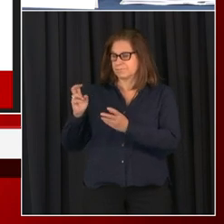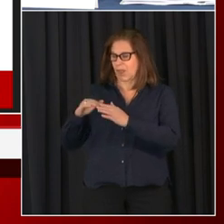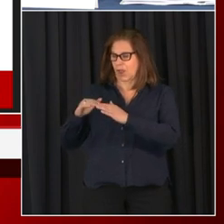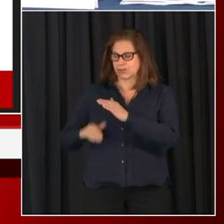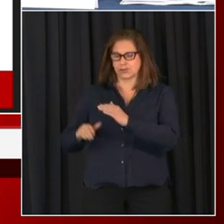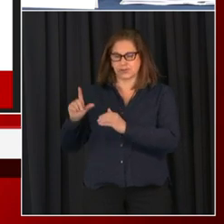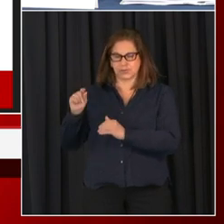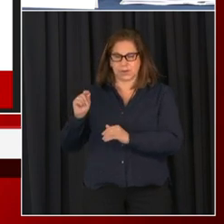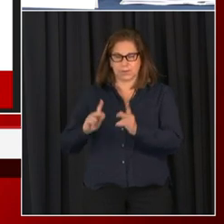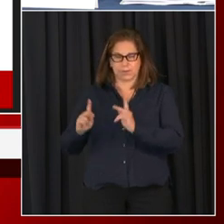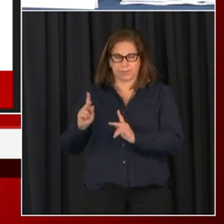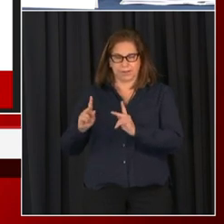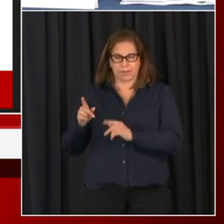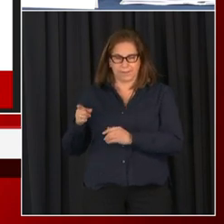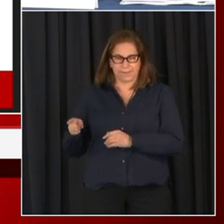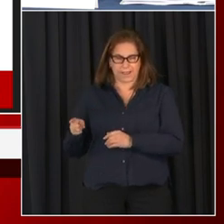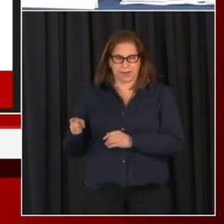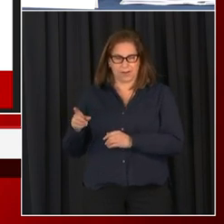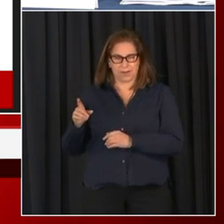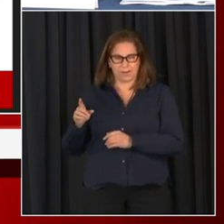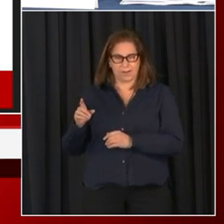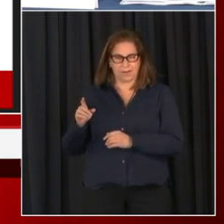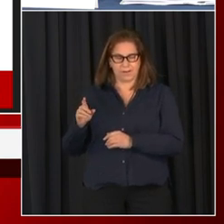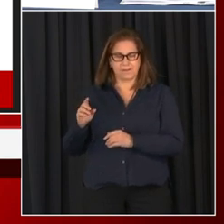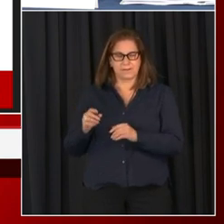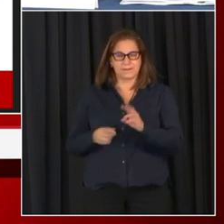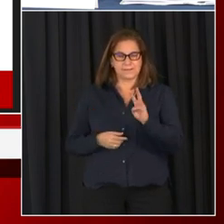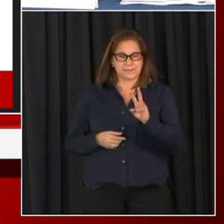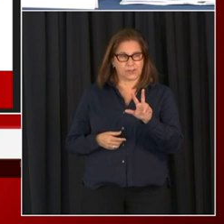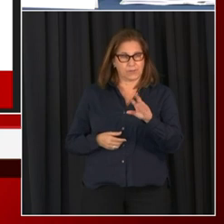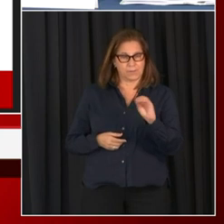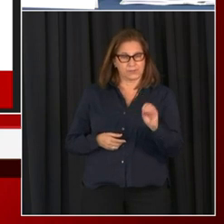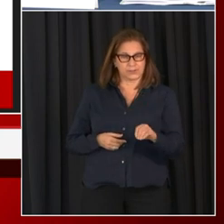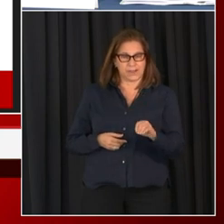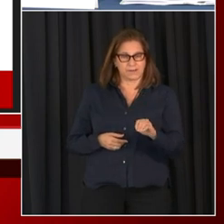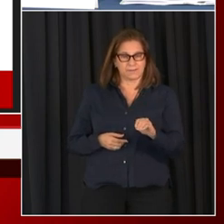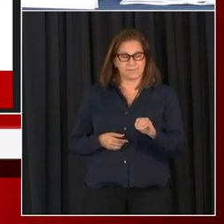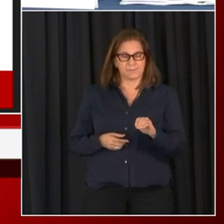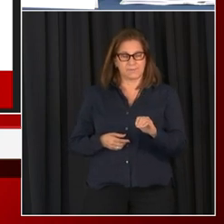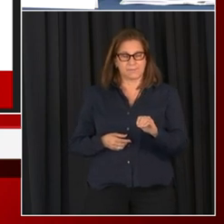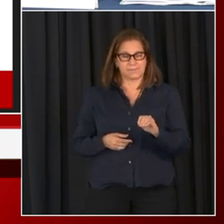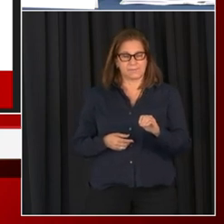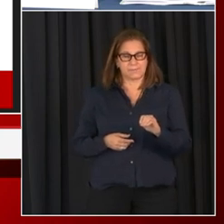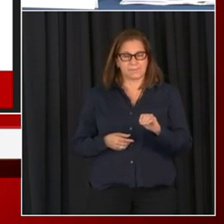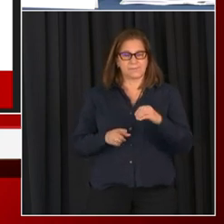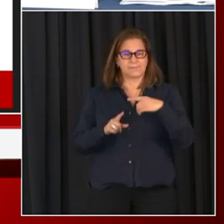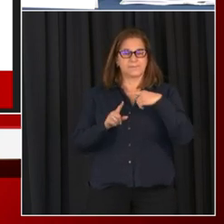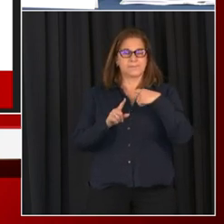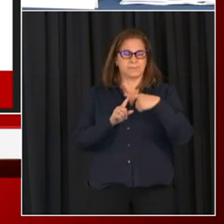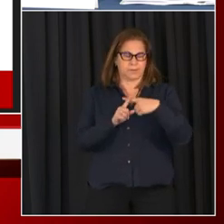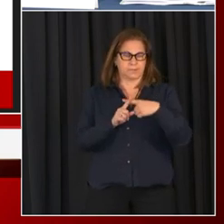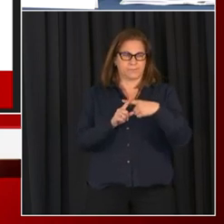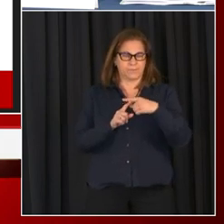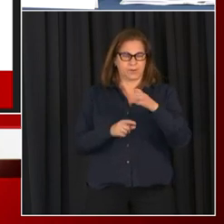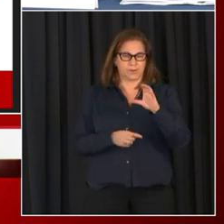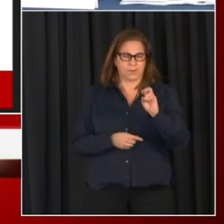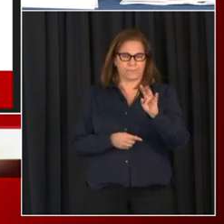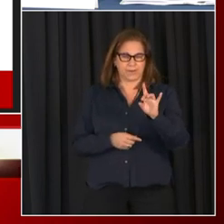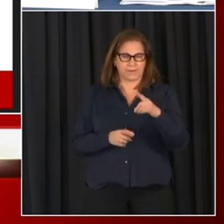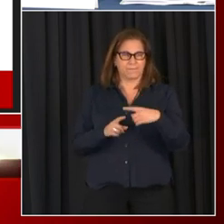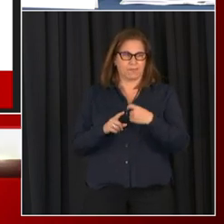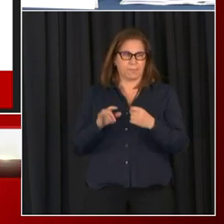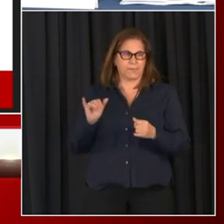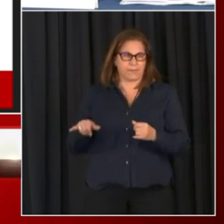were reported by the individuals who have tested COVID-19 positive to not consistently adhere with social